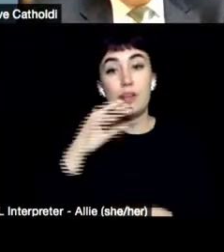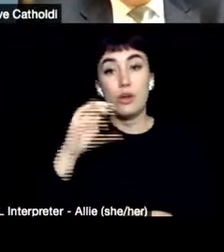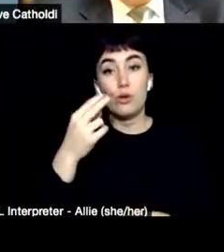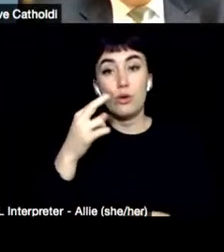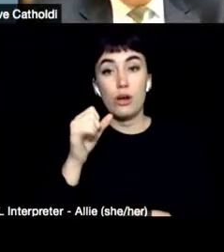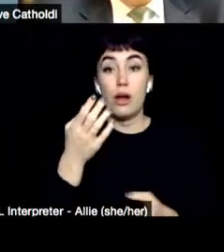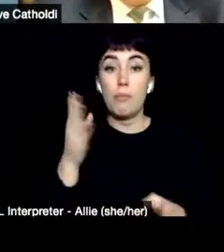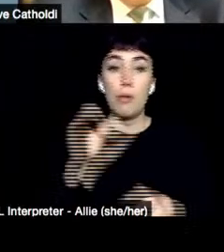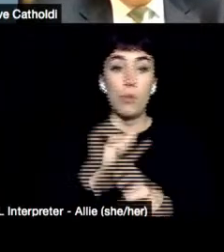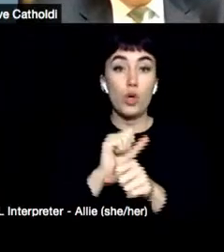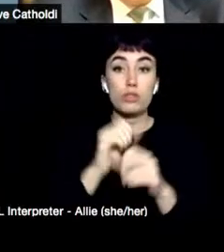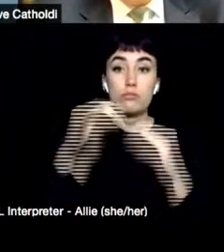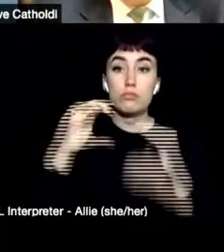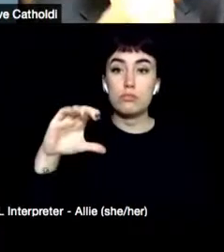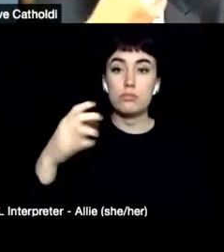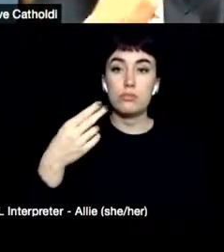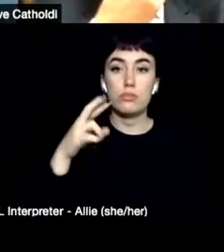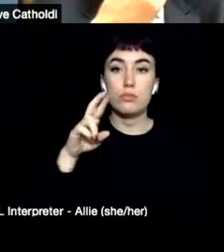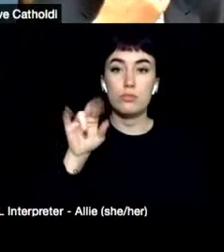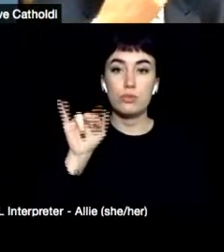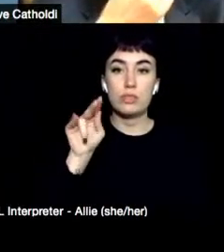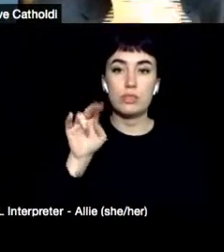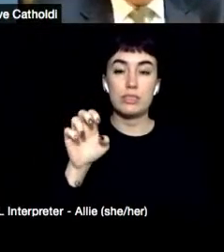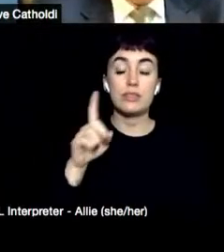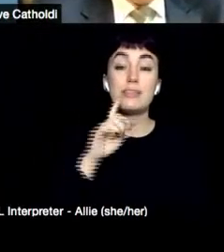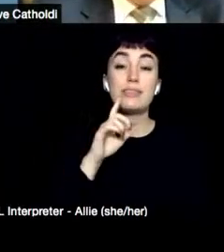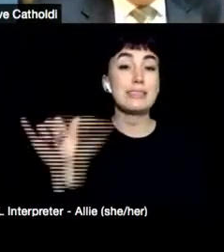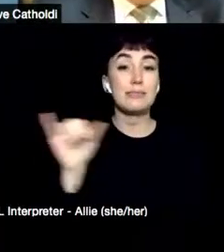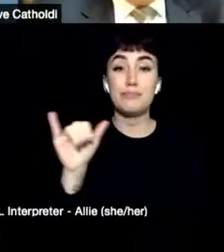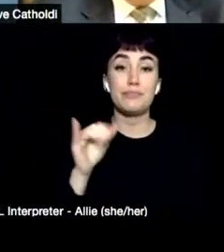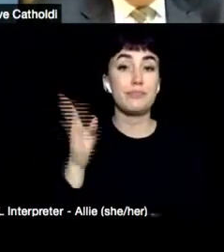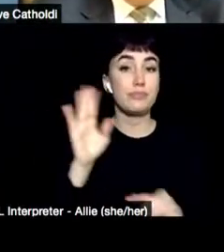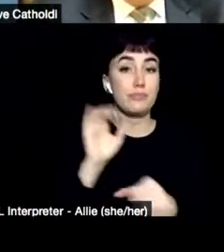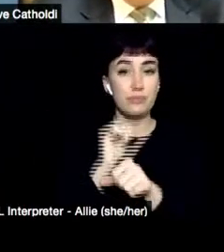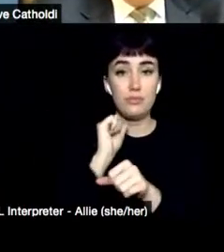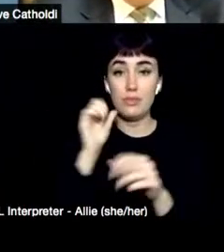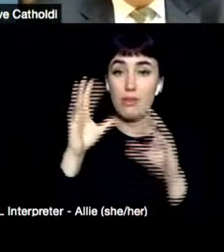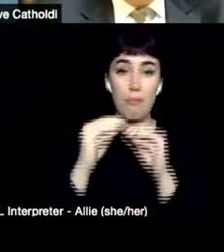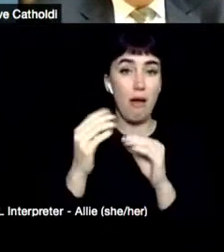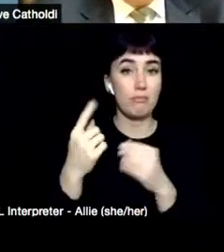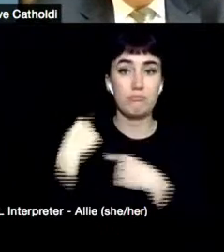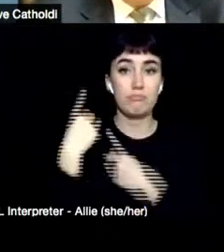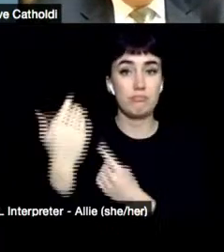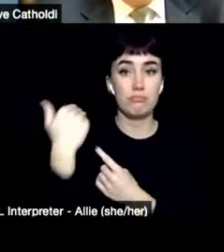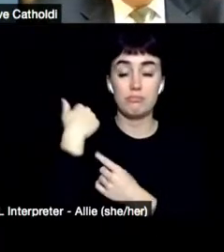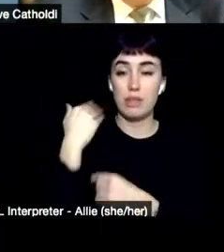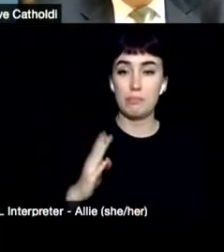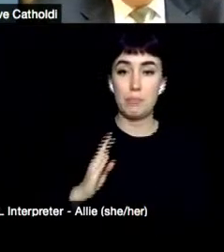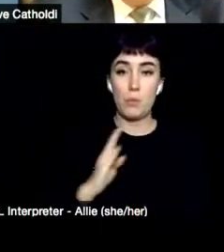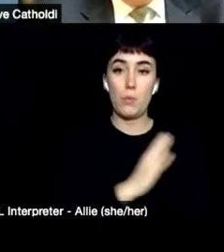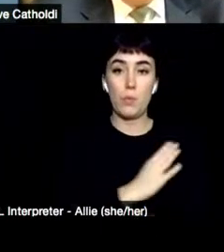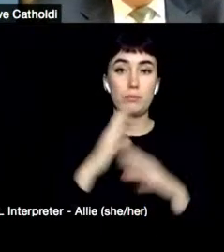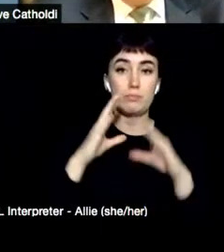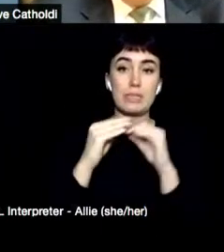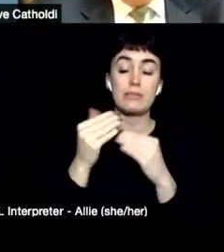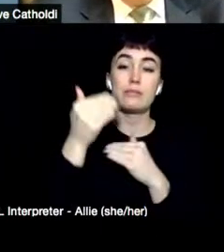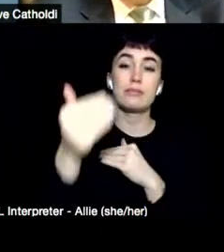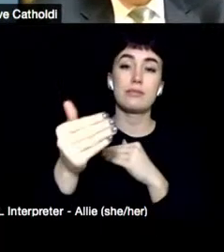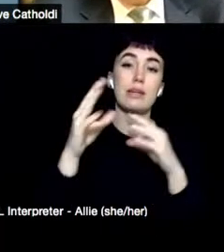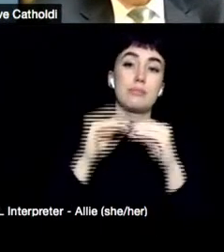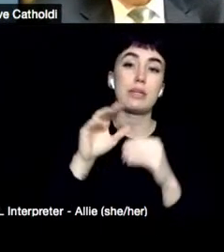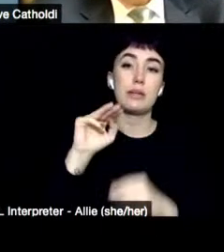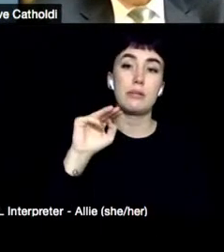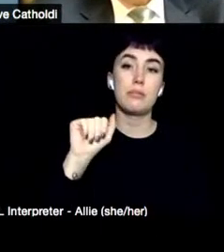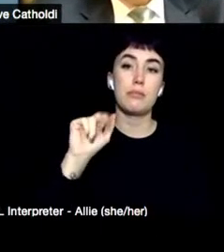Works, Christine? Similarly, Public Works has not met since the last board meeting. Next meeting is March